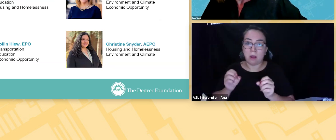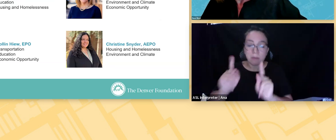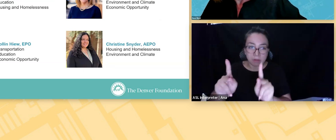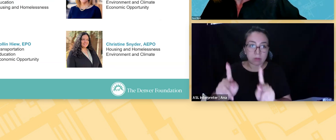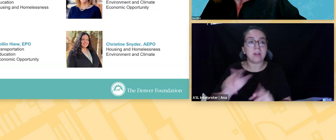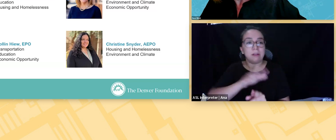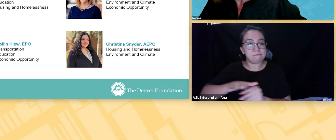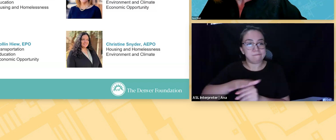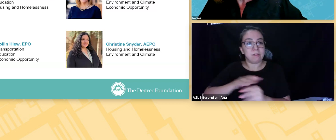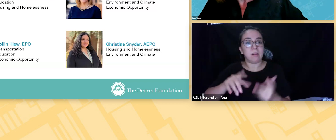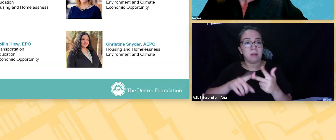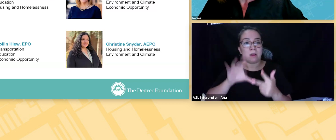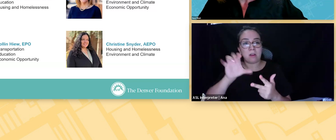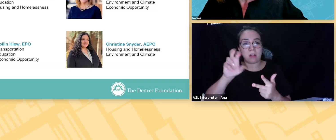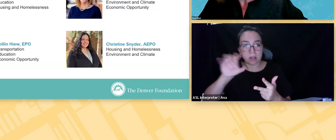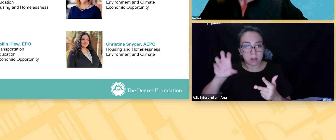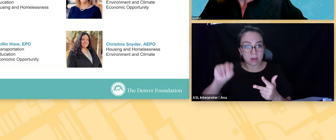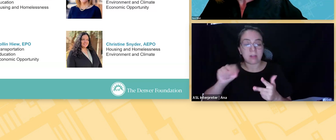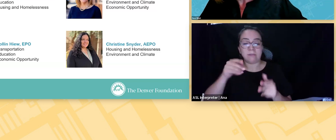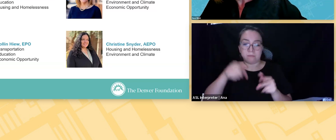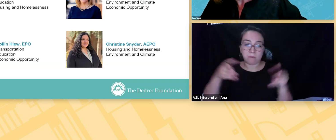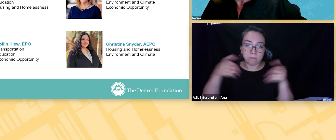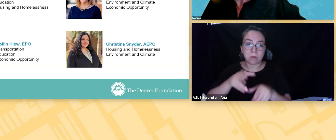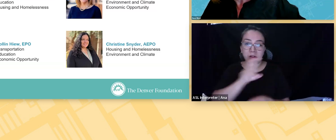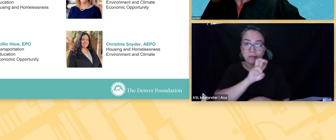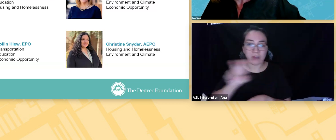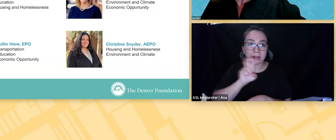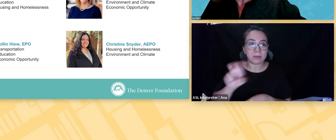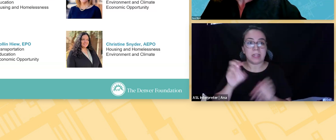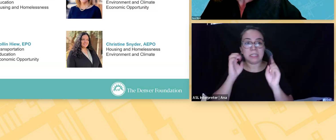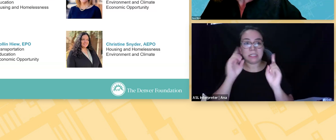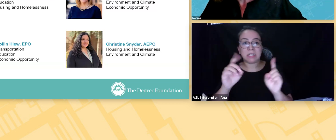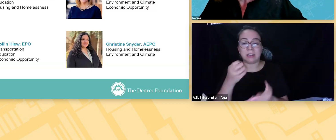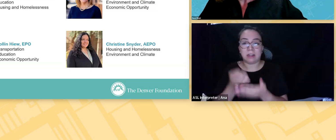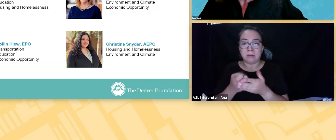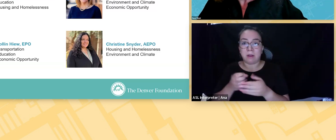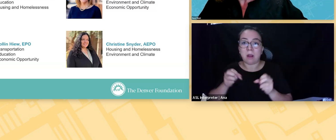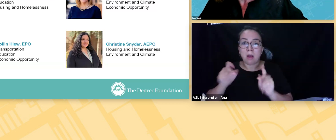area. Colin Hugh, who focuses on transportation, education, and economic